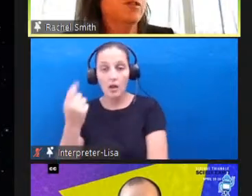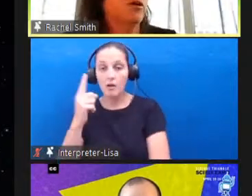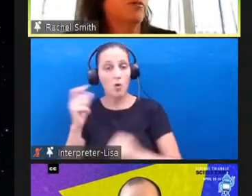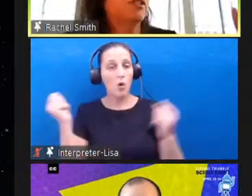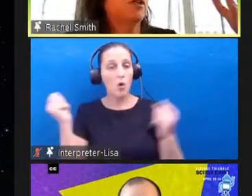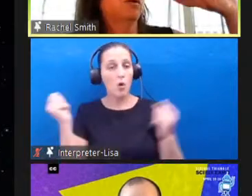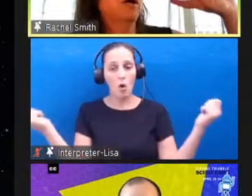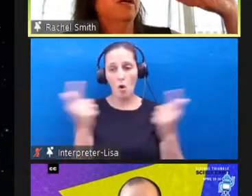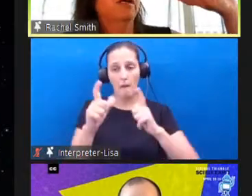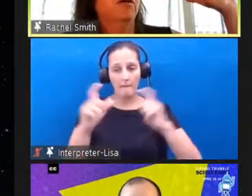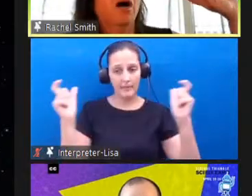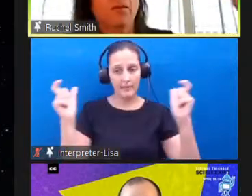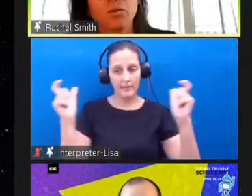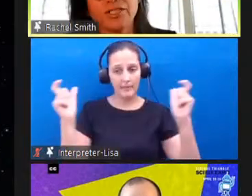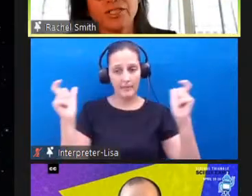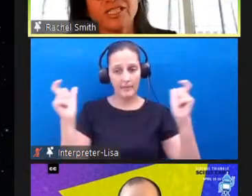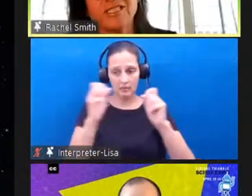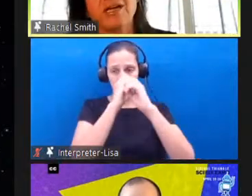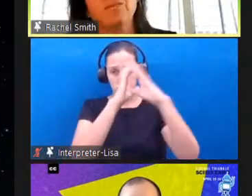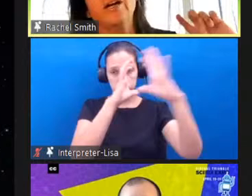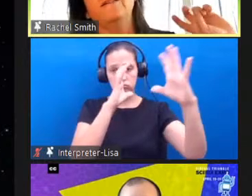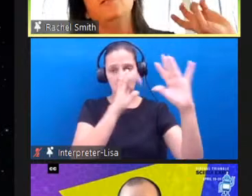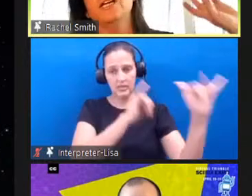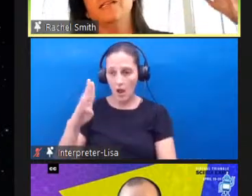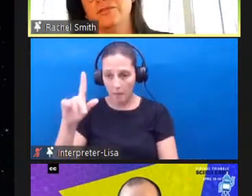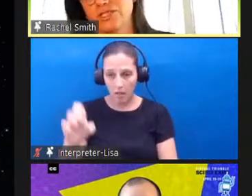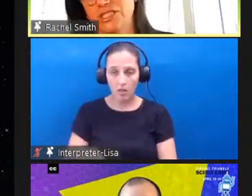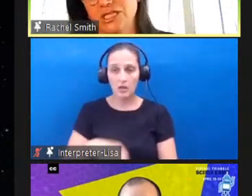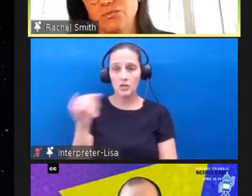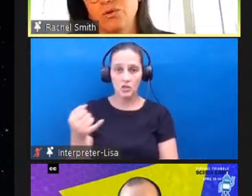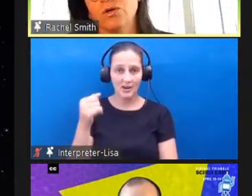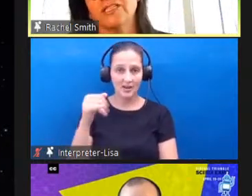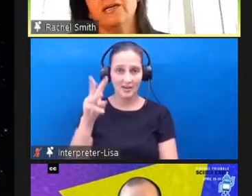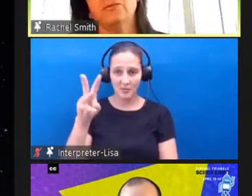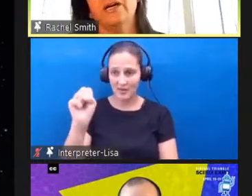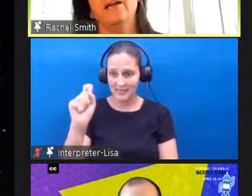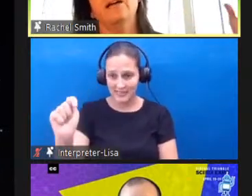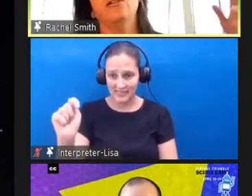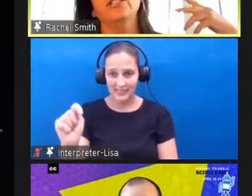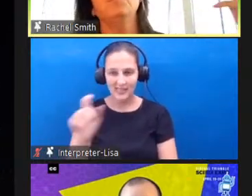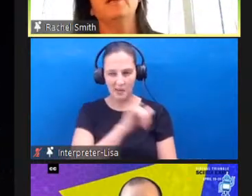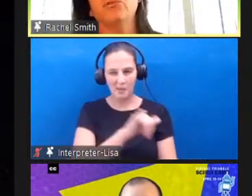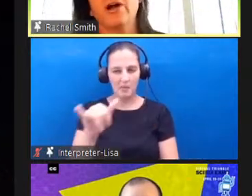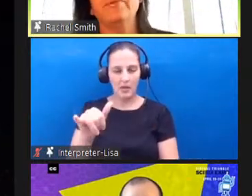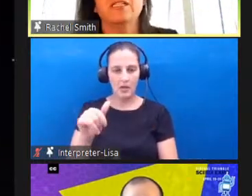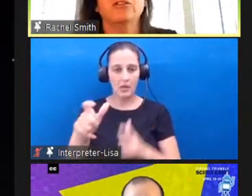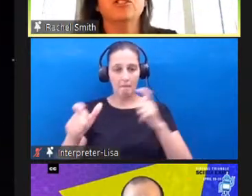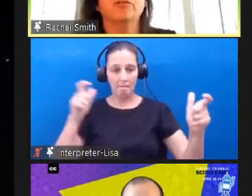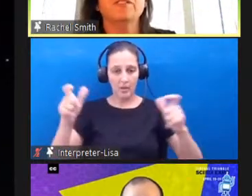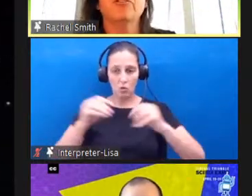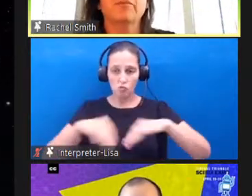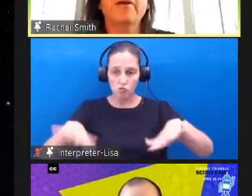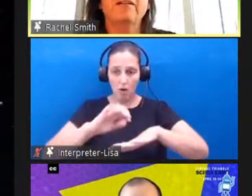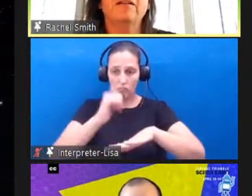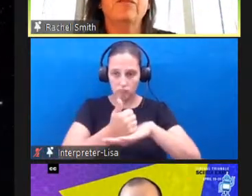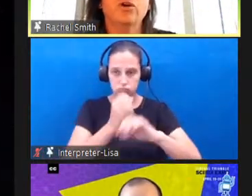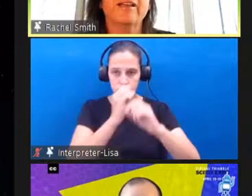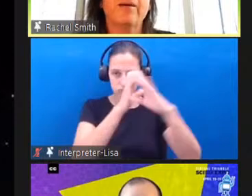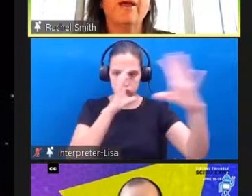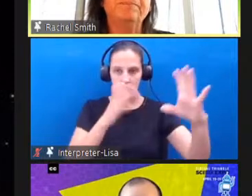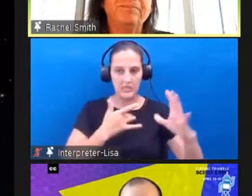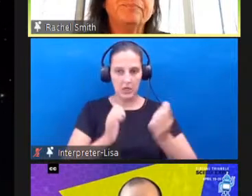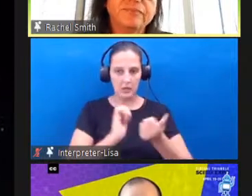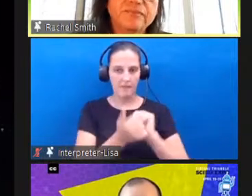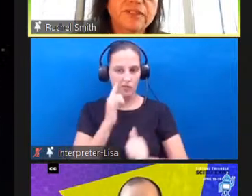big telescopes. So Hubble works the same way, JWST will work that way, and all these big ground-based telescopes that are competitive work